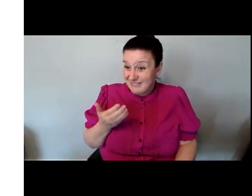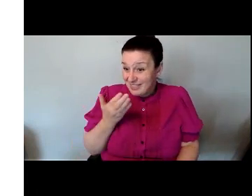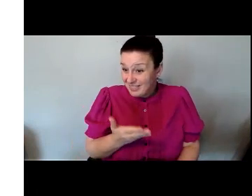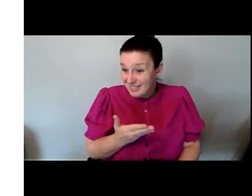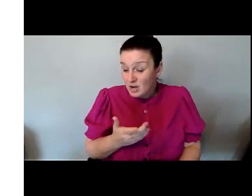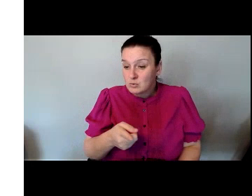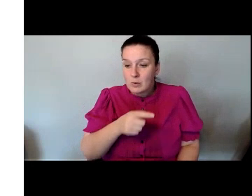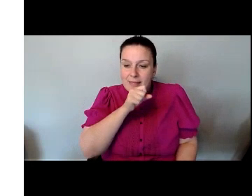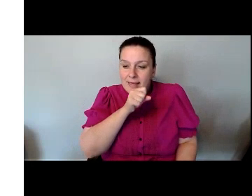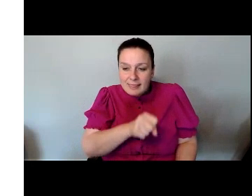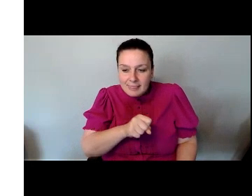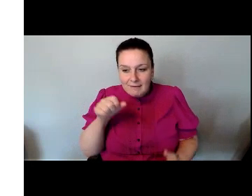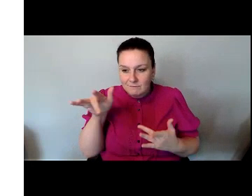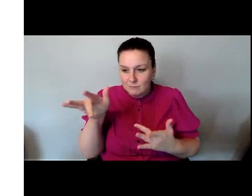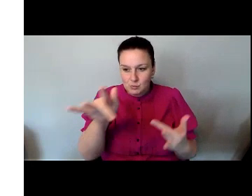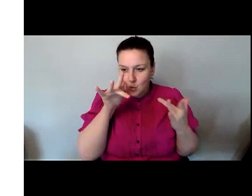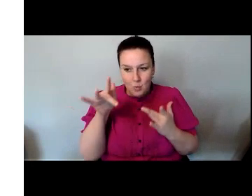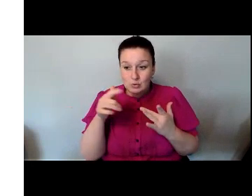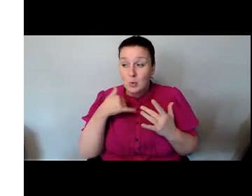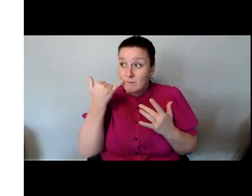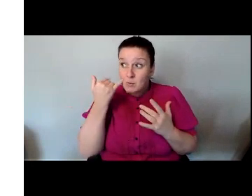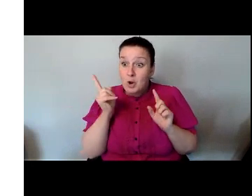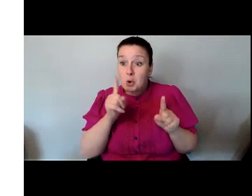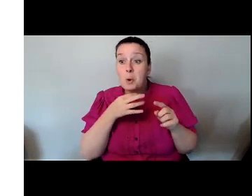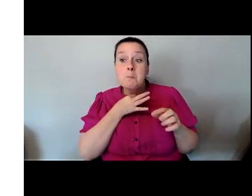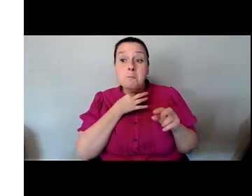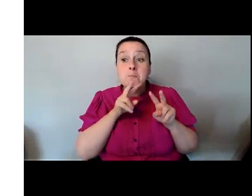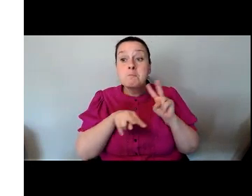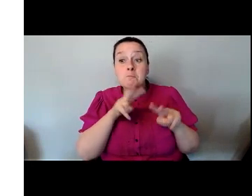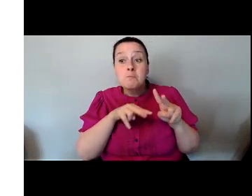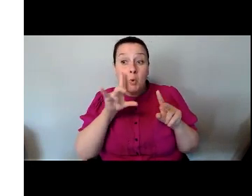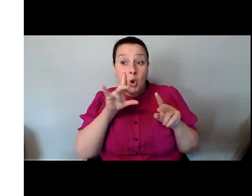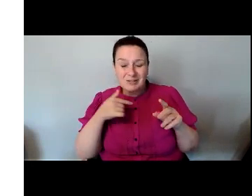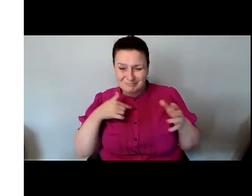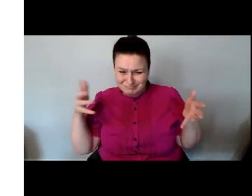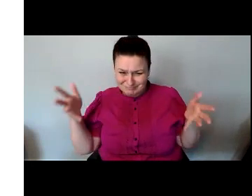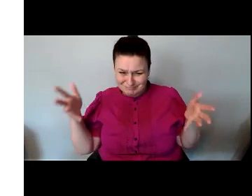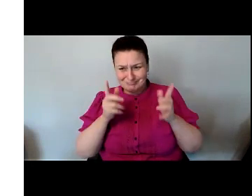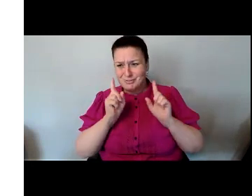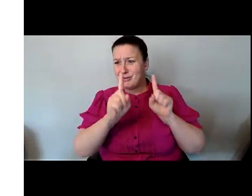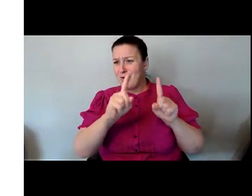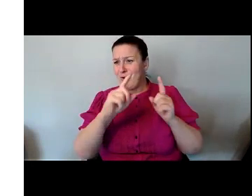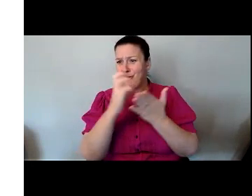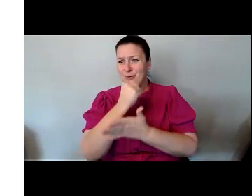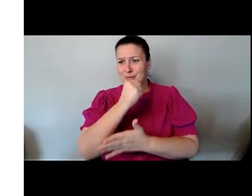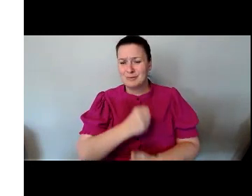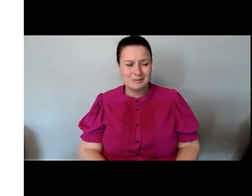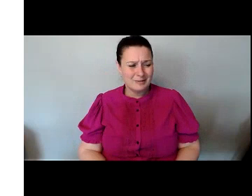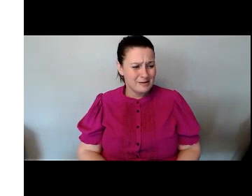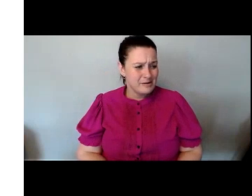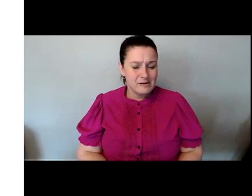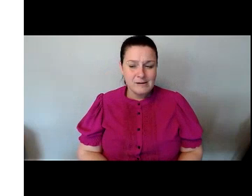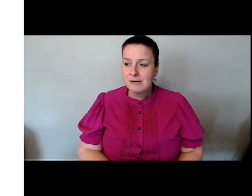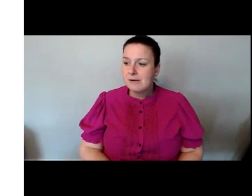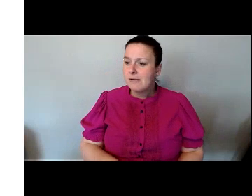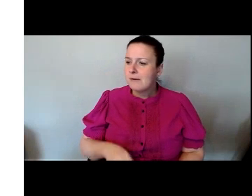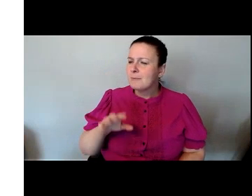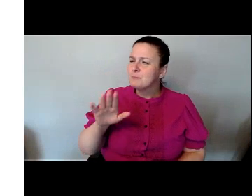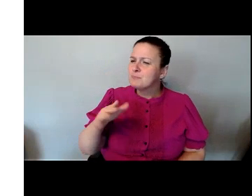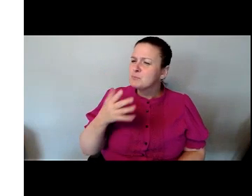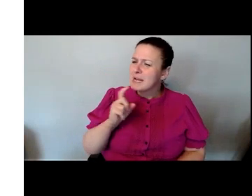doing tours. And so if you'd like to go check out HGAC, we encourage you to do that. So Janet, do we want to answer some of